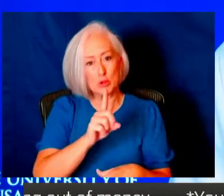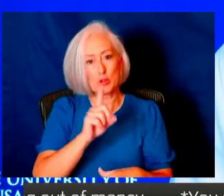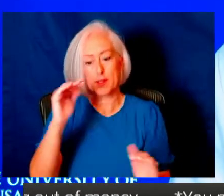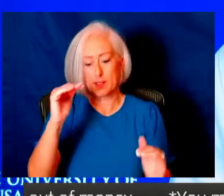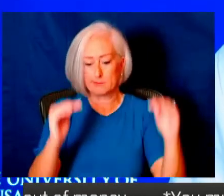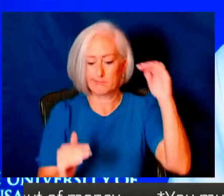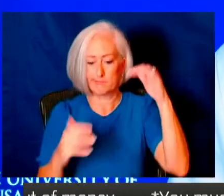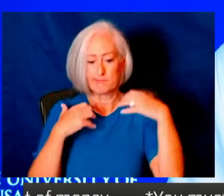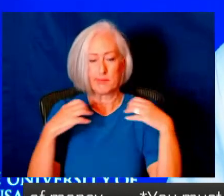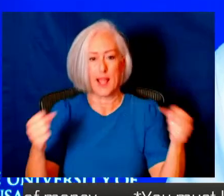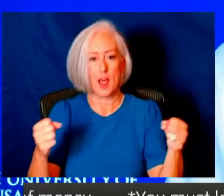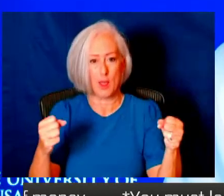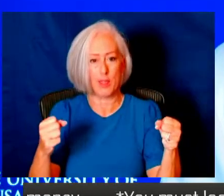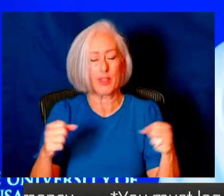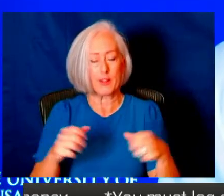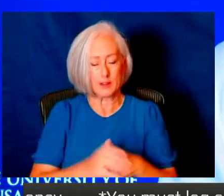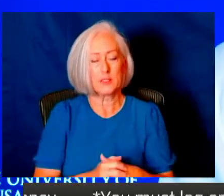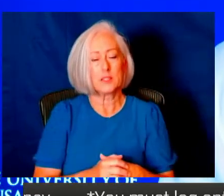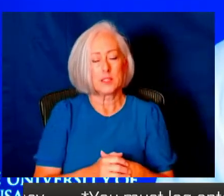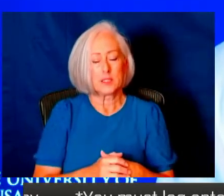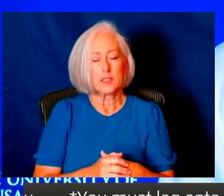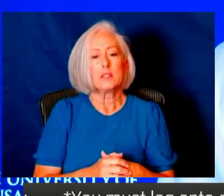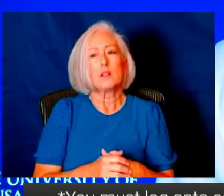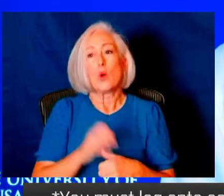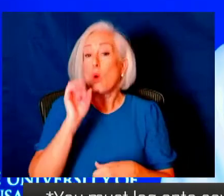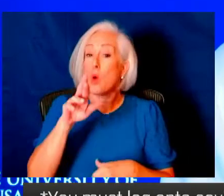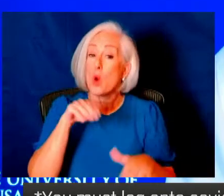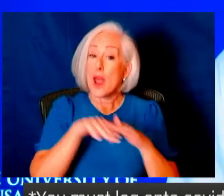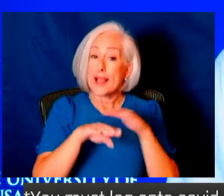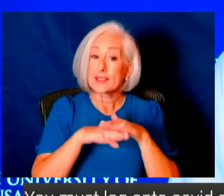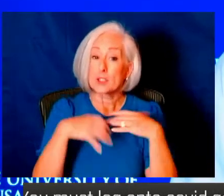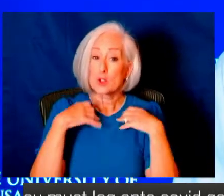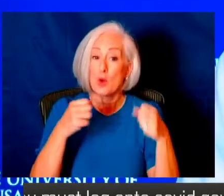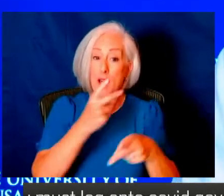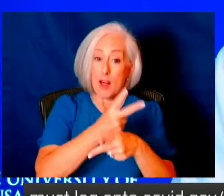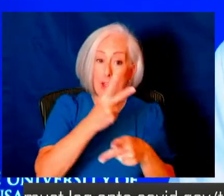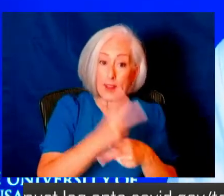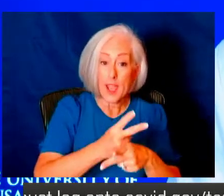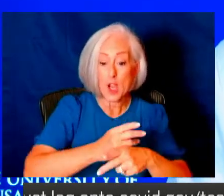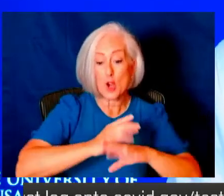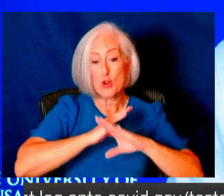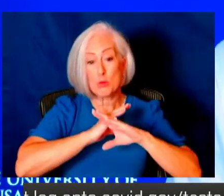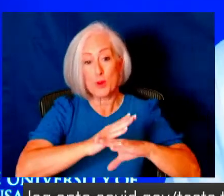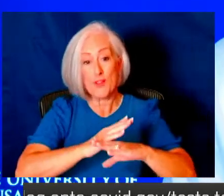disparities for getting access to healthcare, preventive medicine, all of those things.